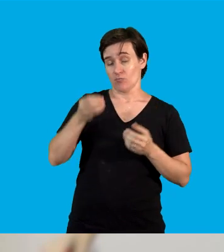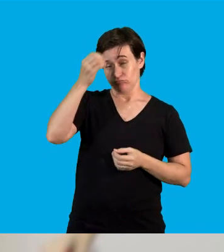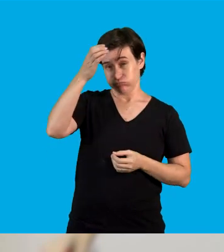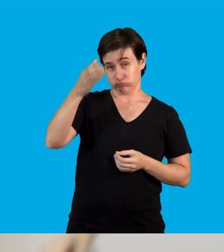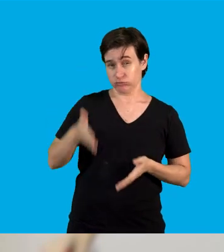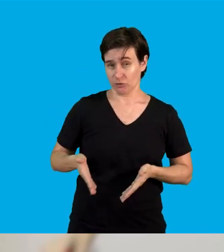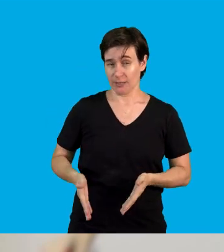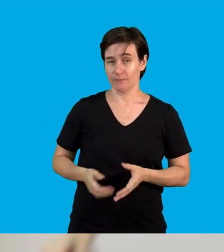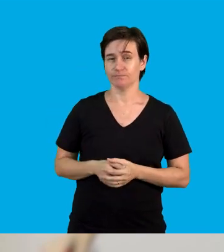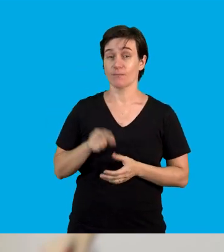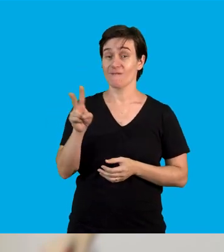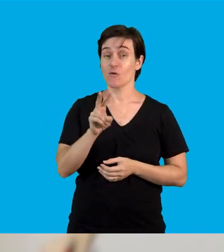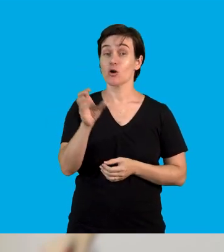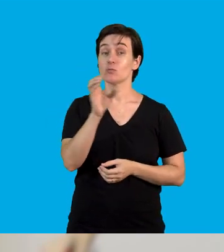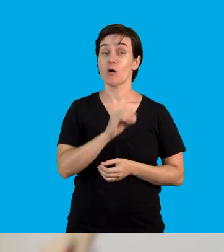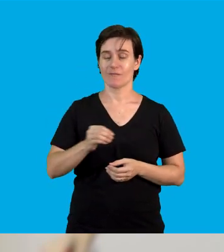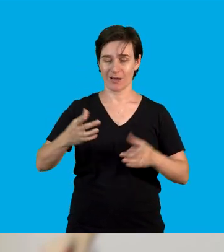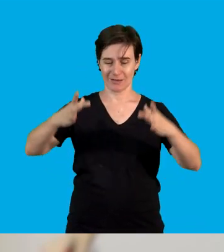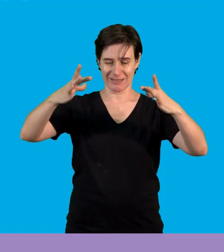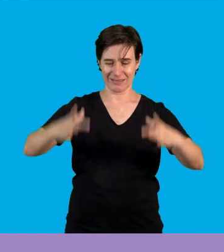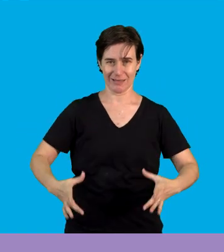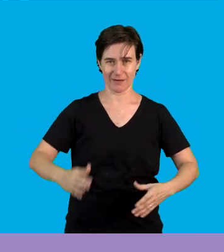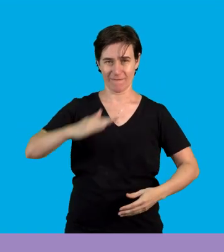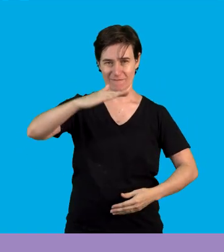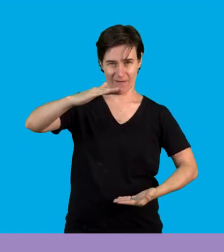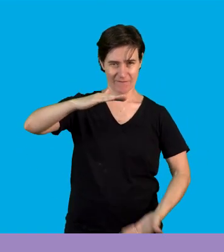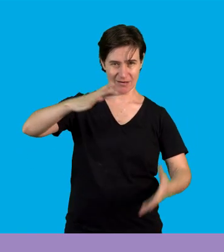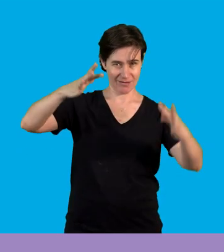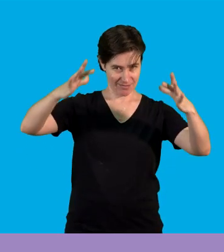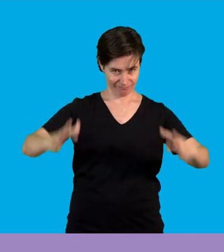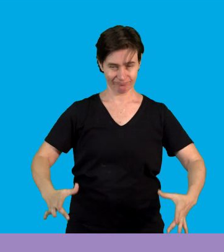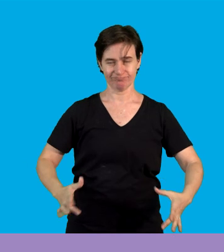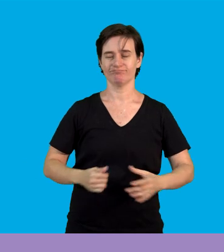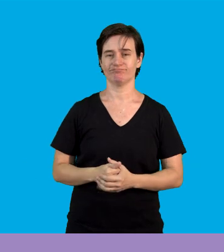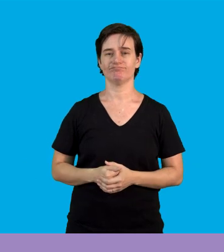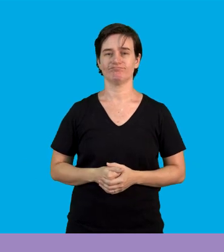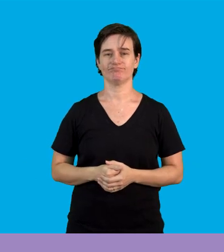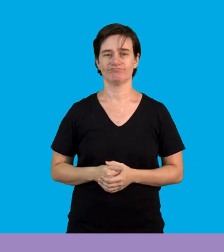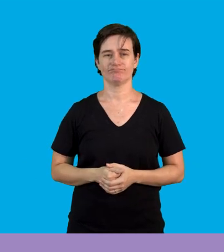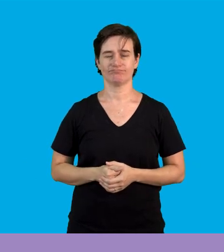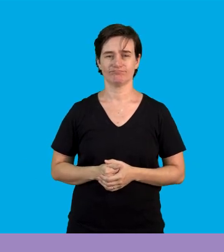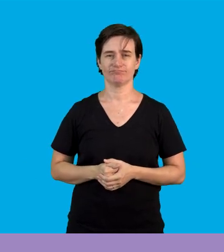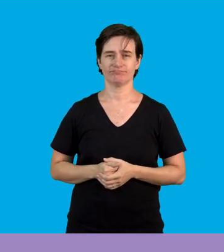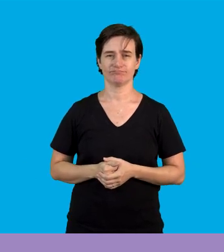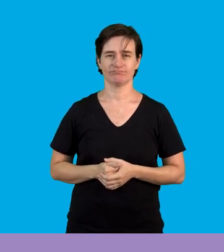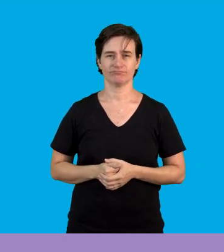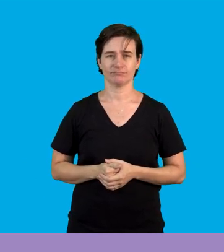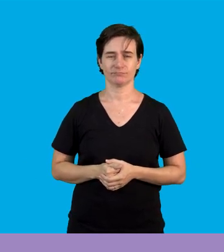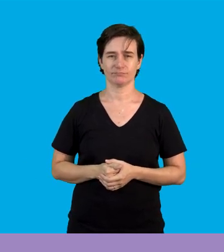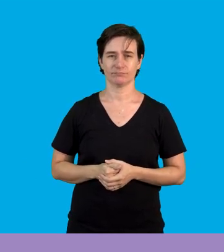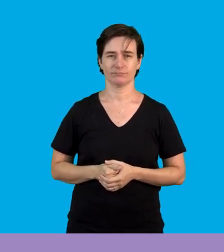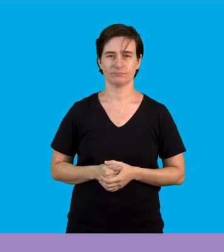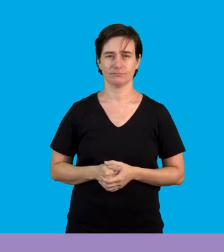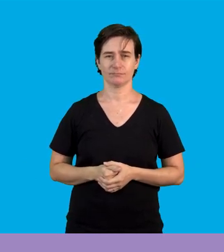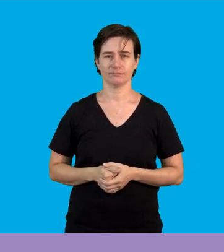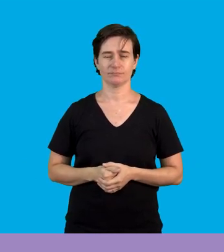our concept map, and that is the volume of cylinders. Now, when we are talking about the volume of cylinders, we know that